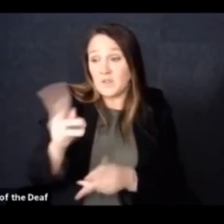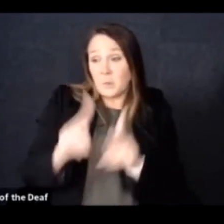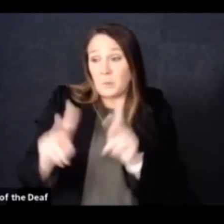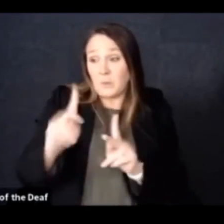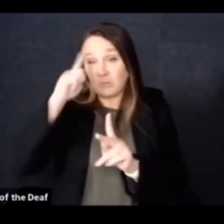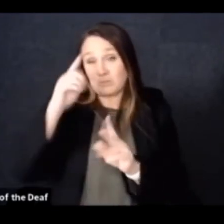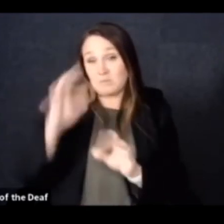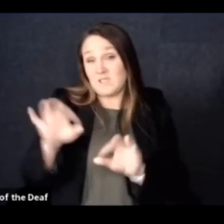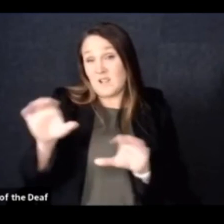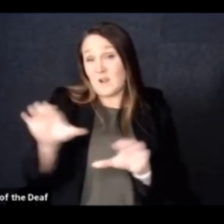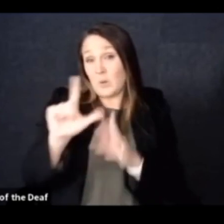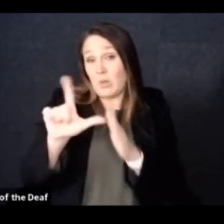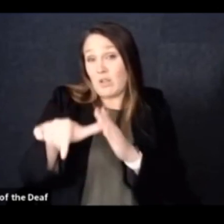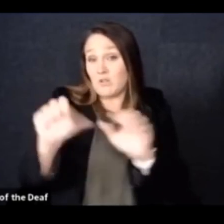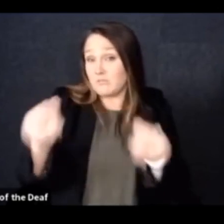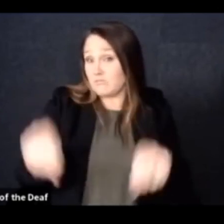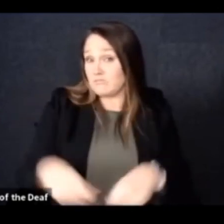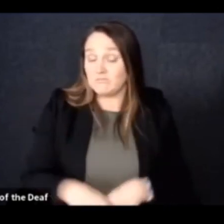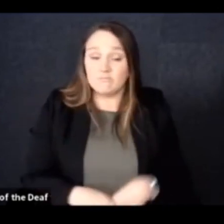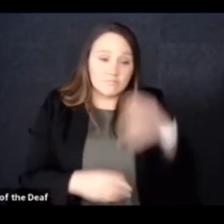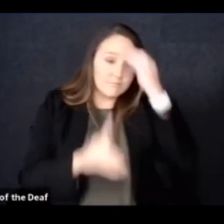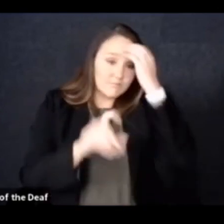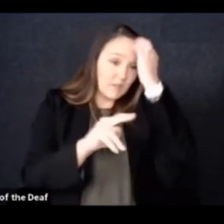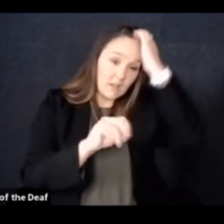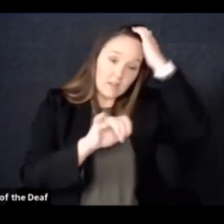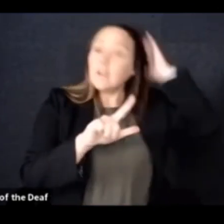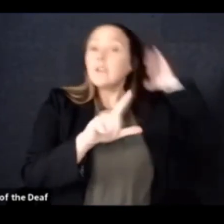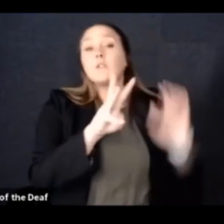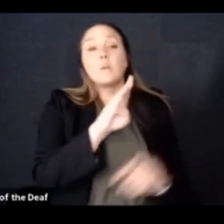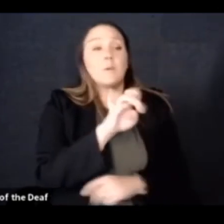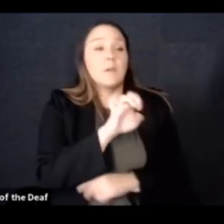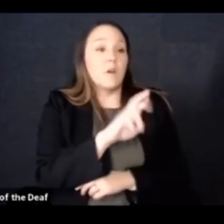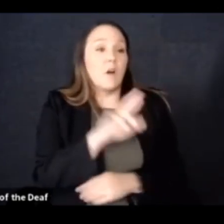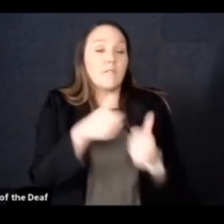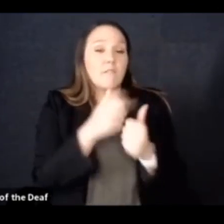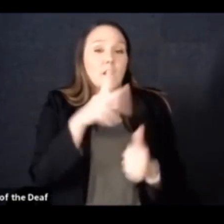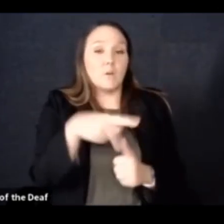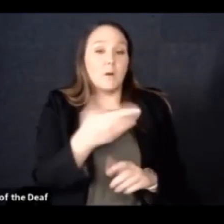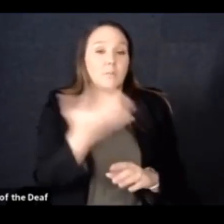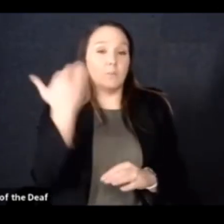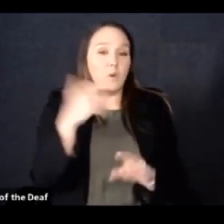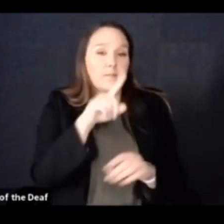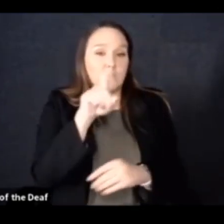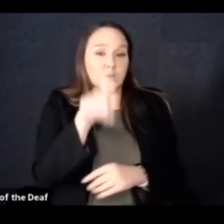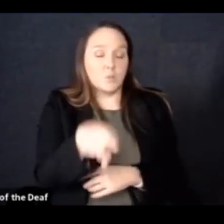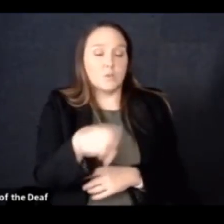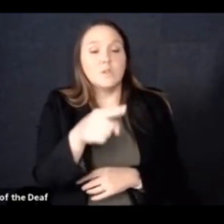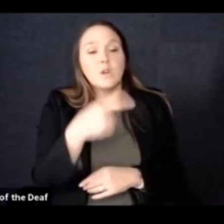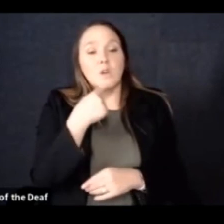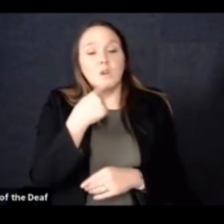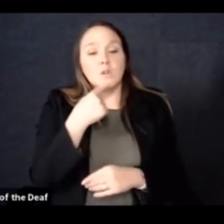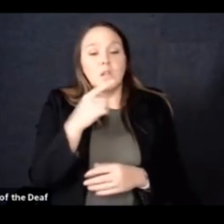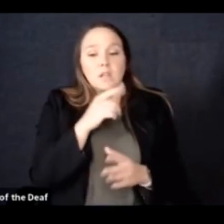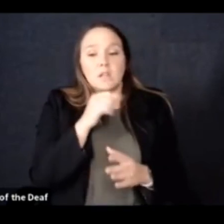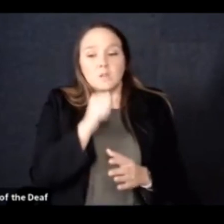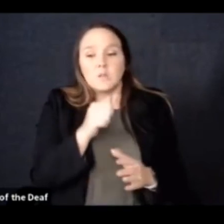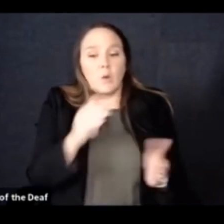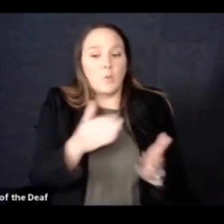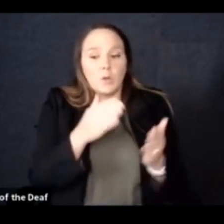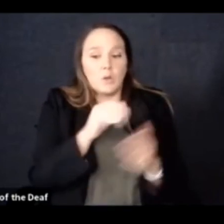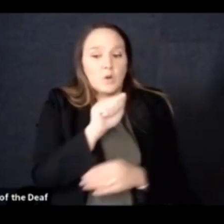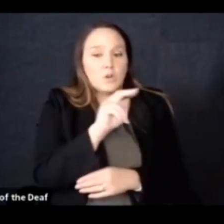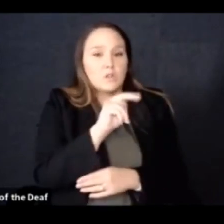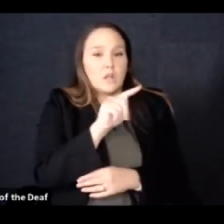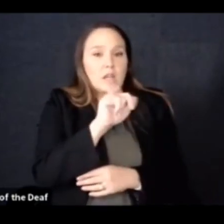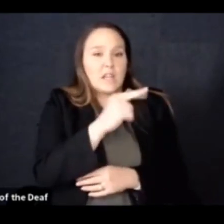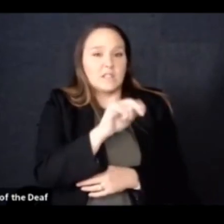later. From Daniel with WBIR, follow up to a previous question. You said you discourage antigen tests in general, calling